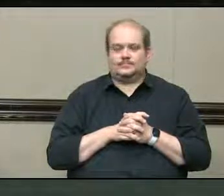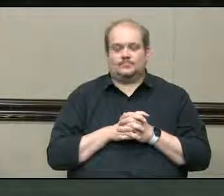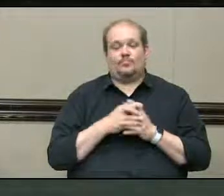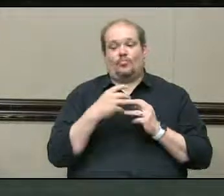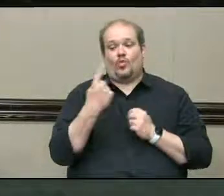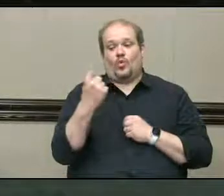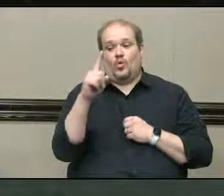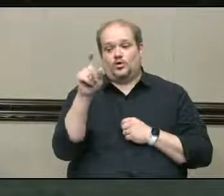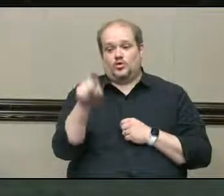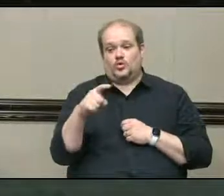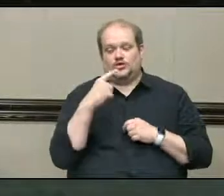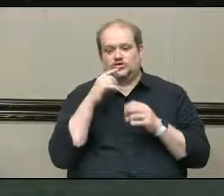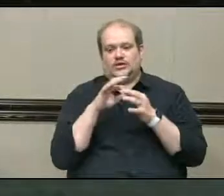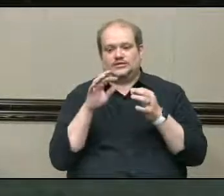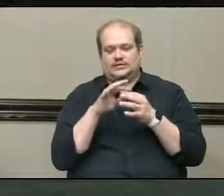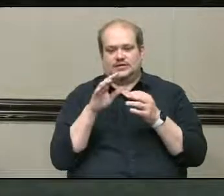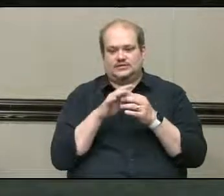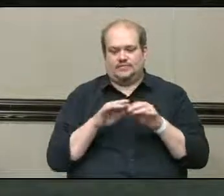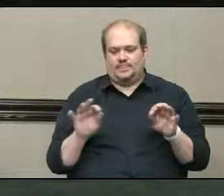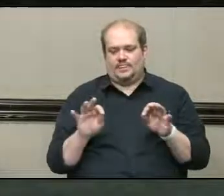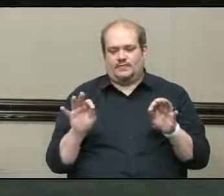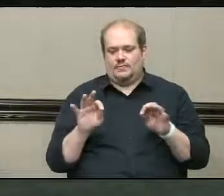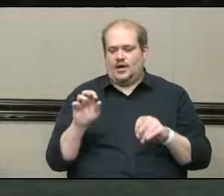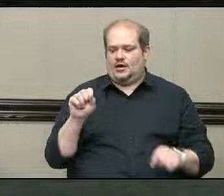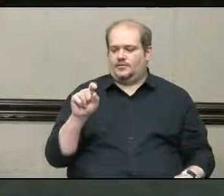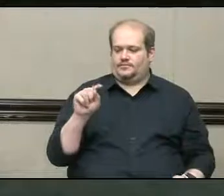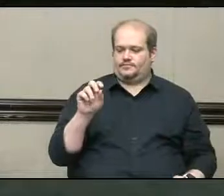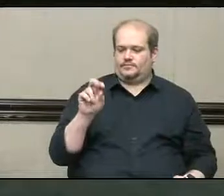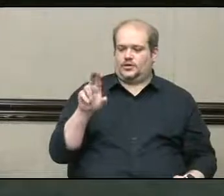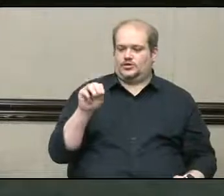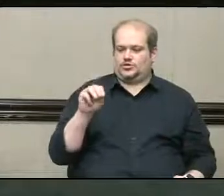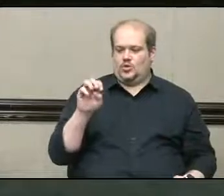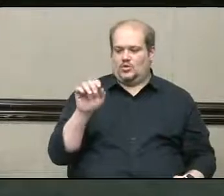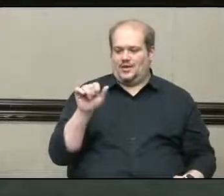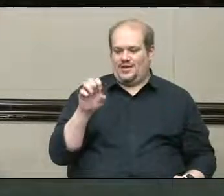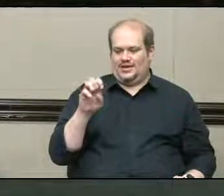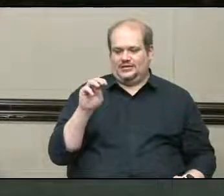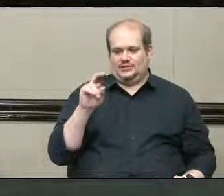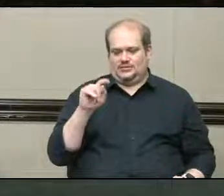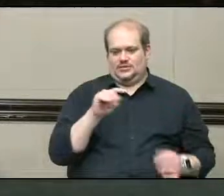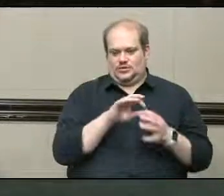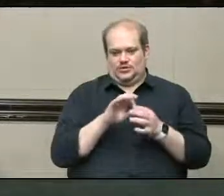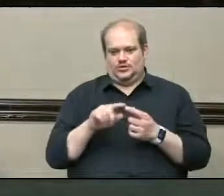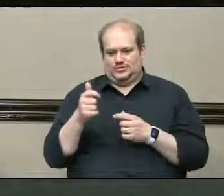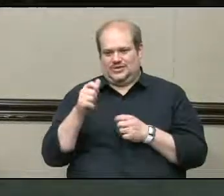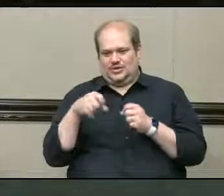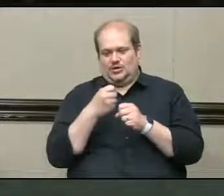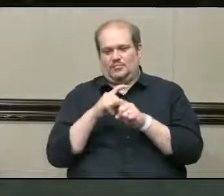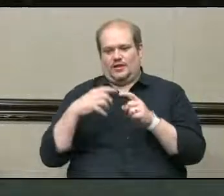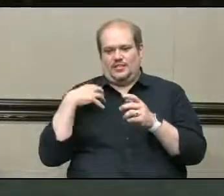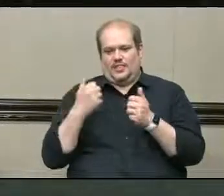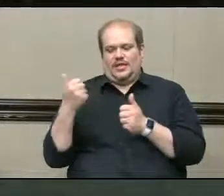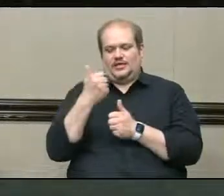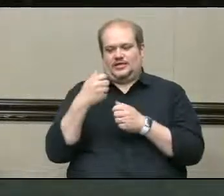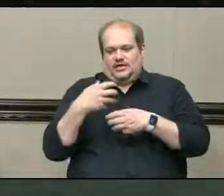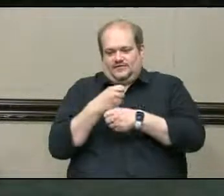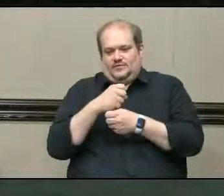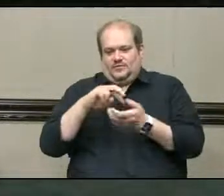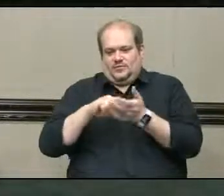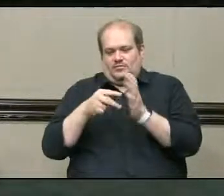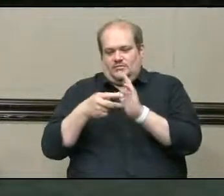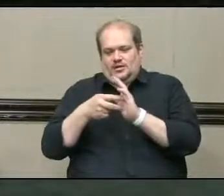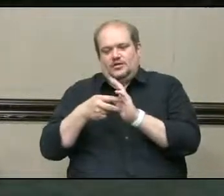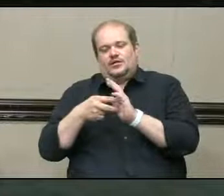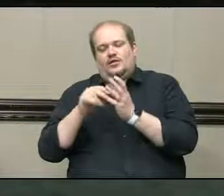One of the questions says that the minor storm easement relates to the 10-year storm event, but the executive summary says the minor storm